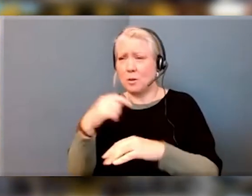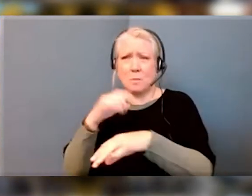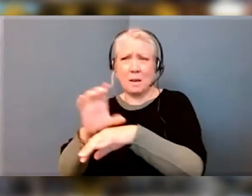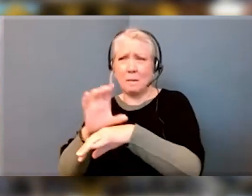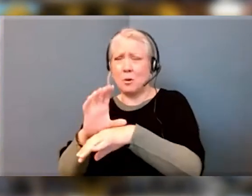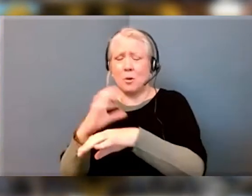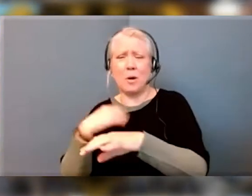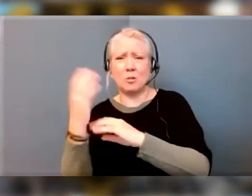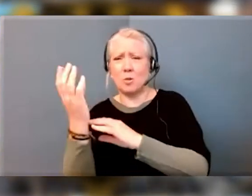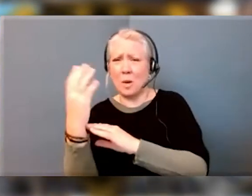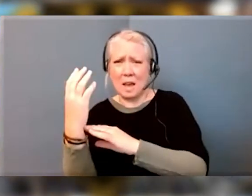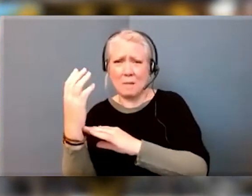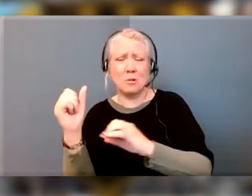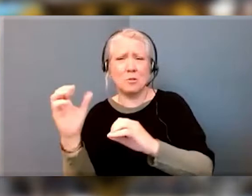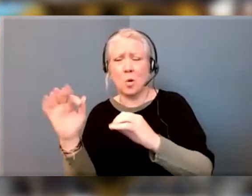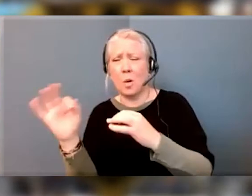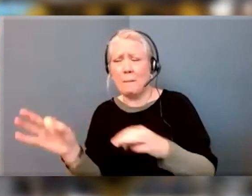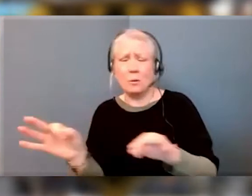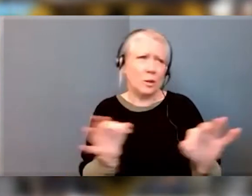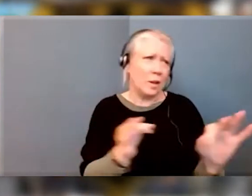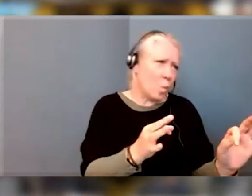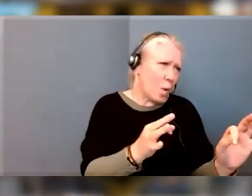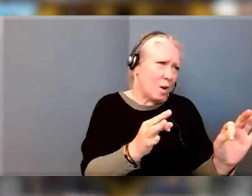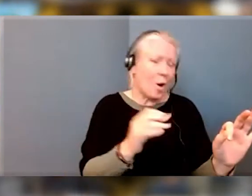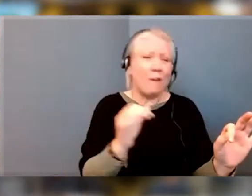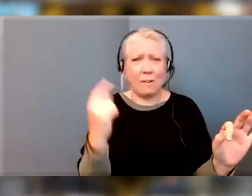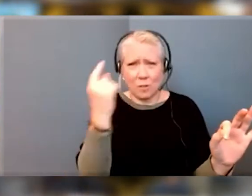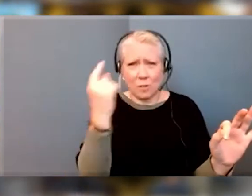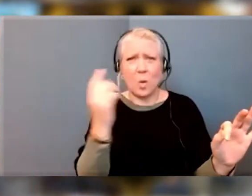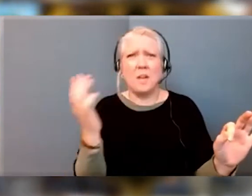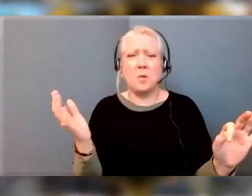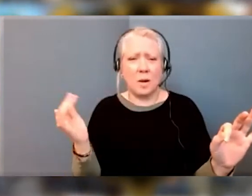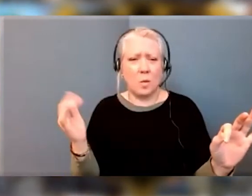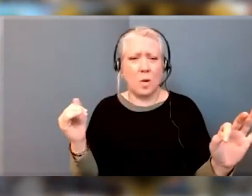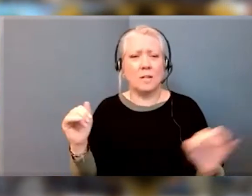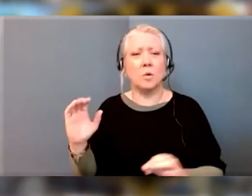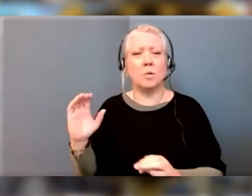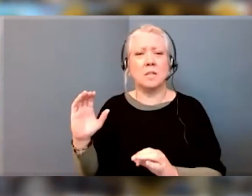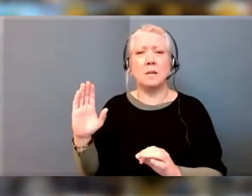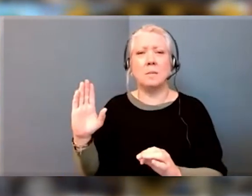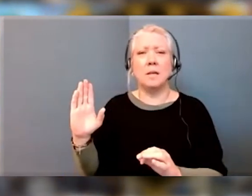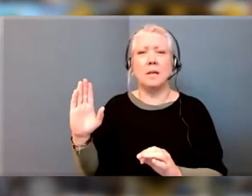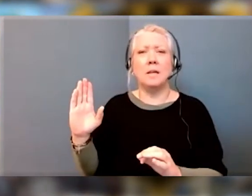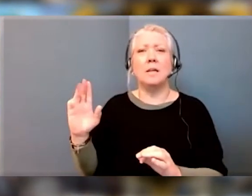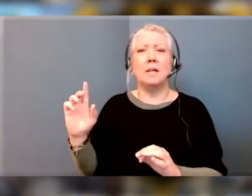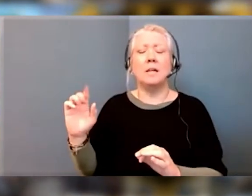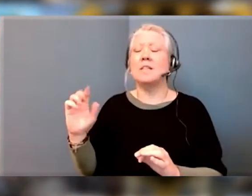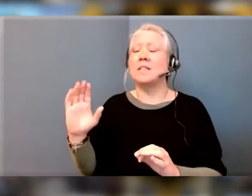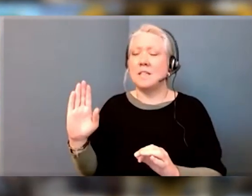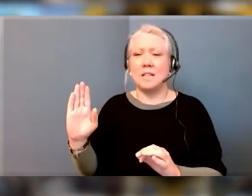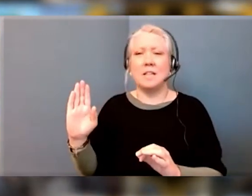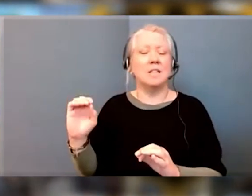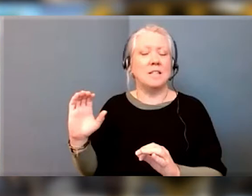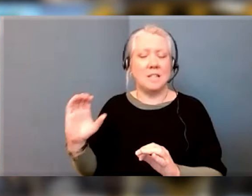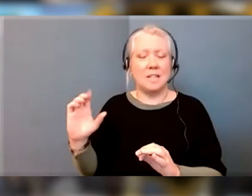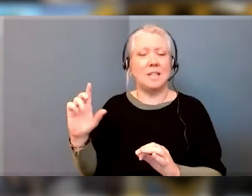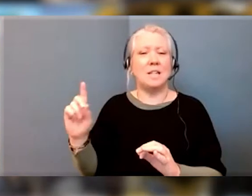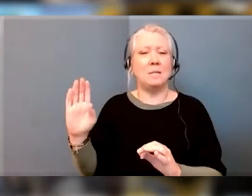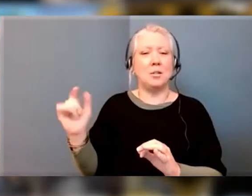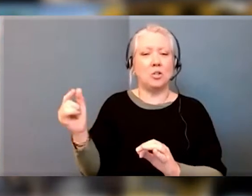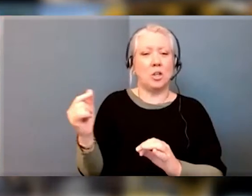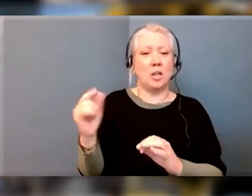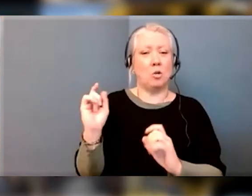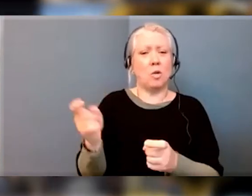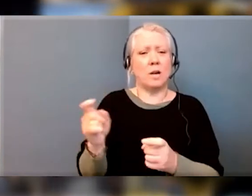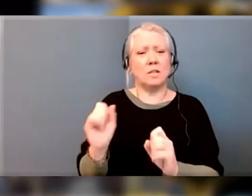notes. But yeah, so public service CDBG grants can be used for a variety of activities, such as job training